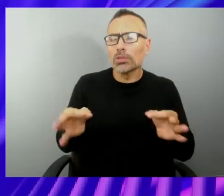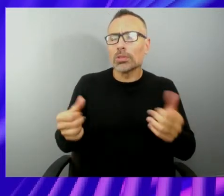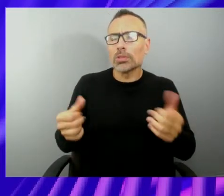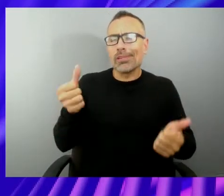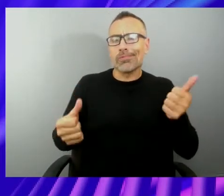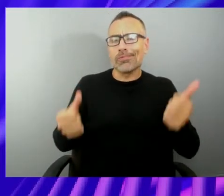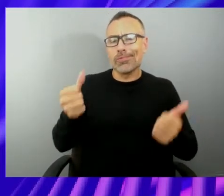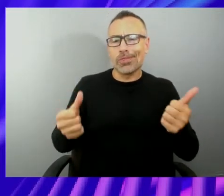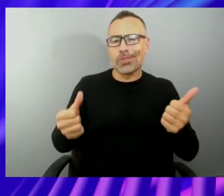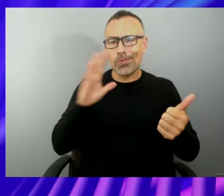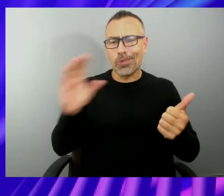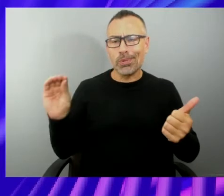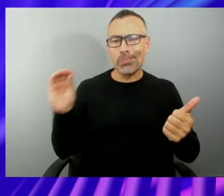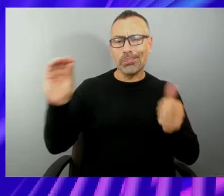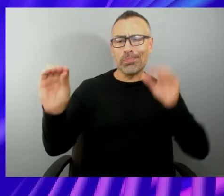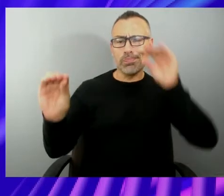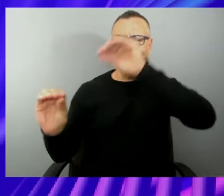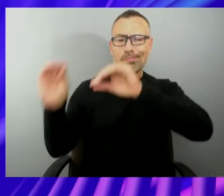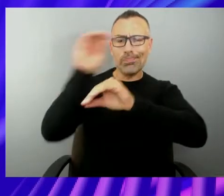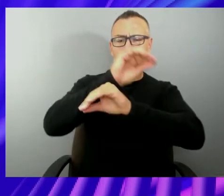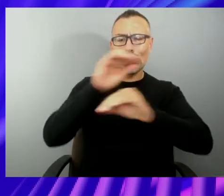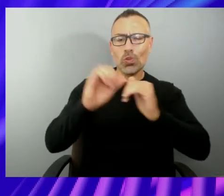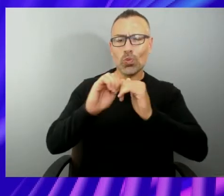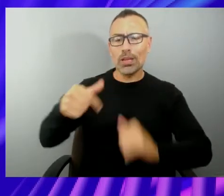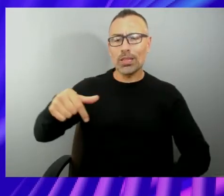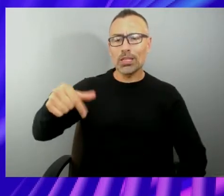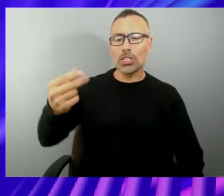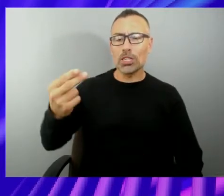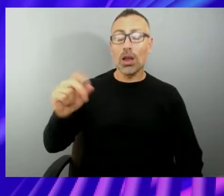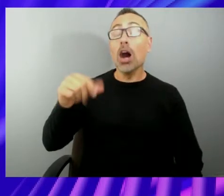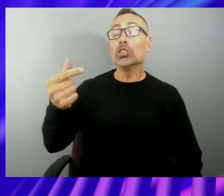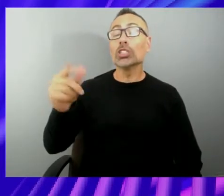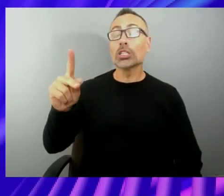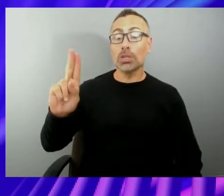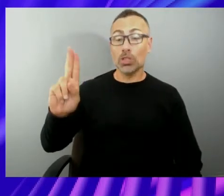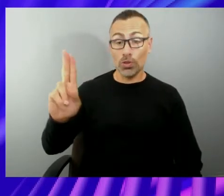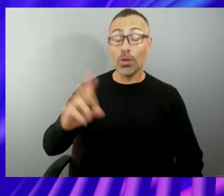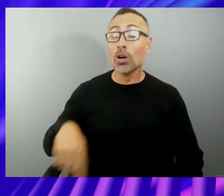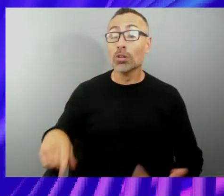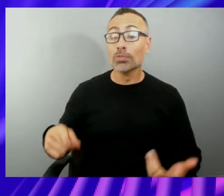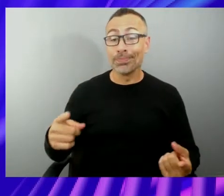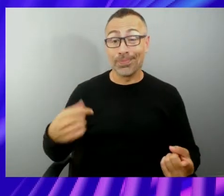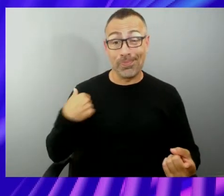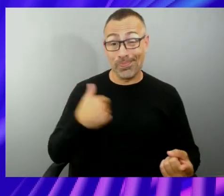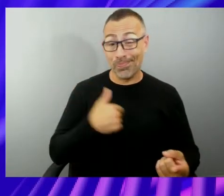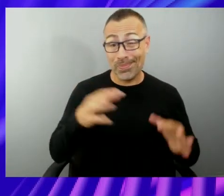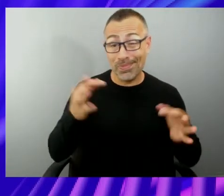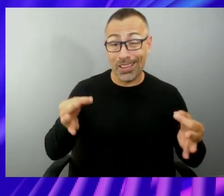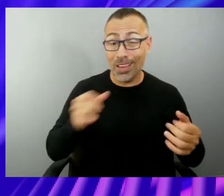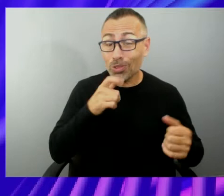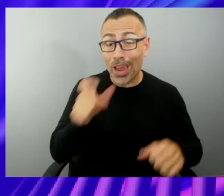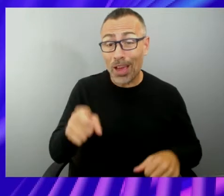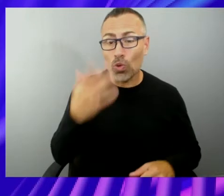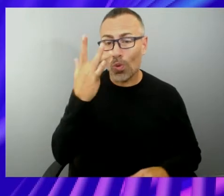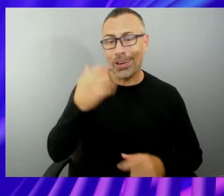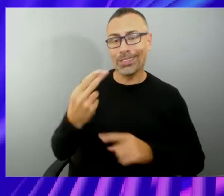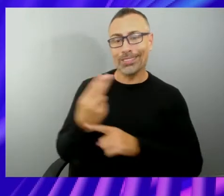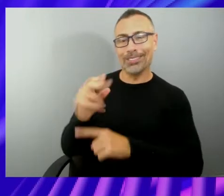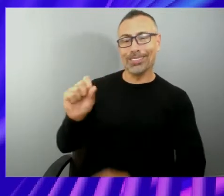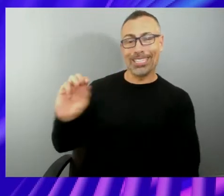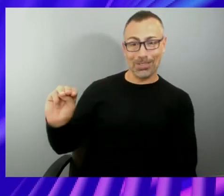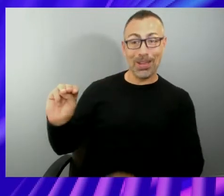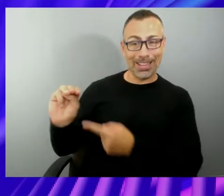GPU? So with SageMaker model parallel, you actually don't have to worry about that because you can choose to do automatic model